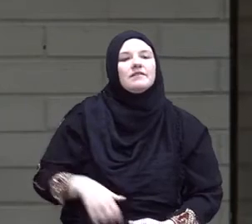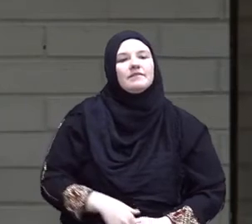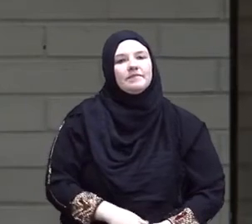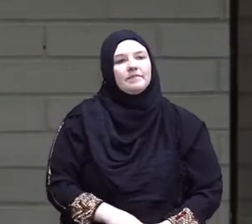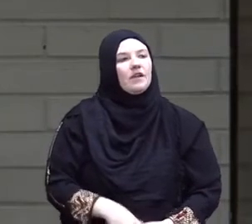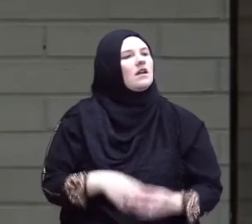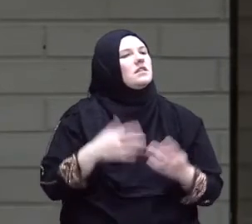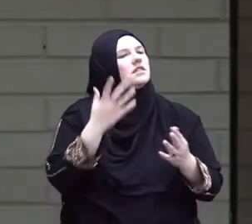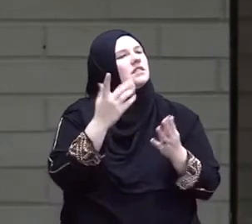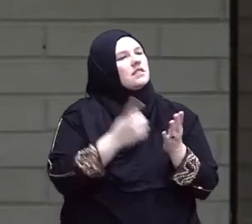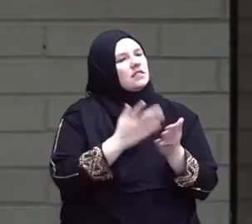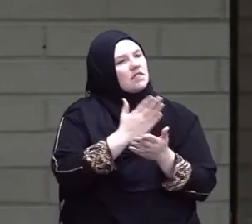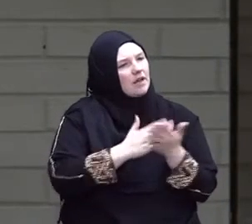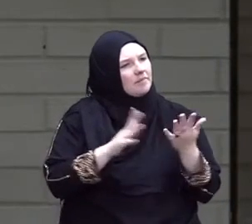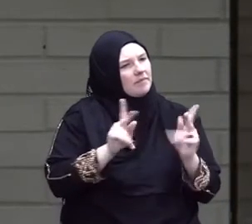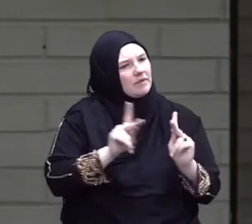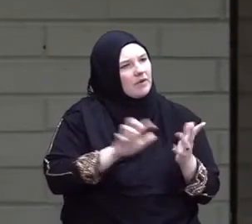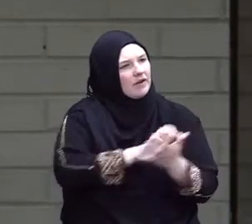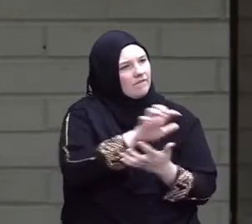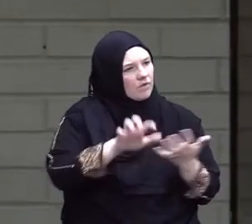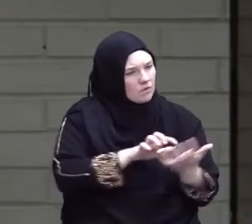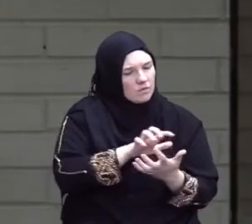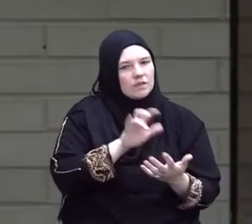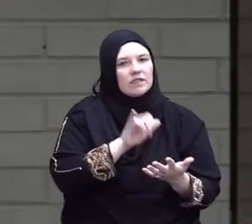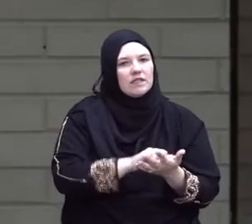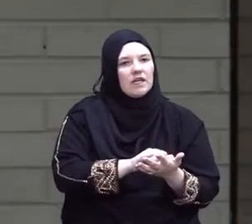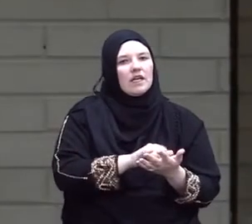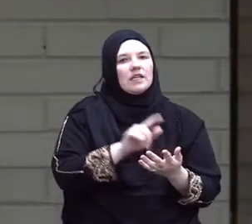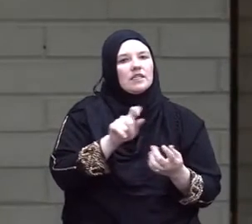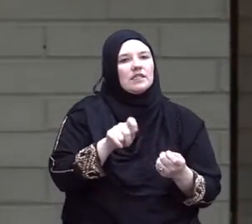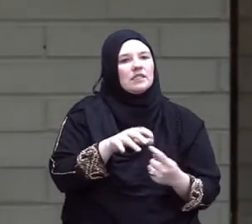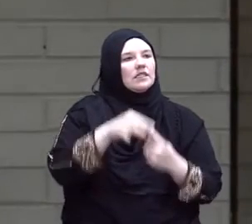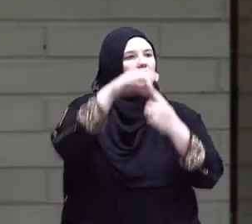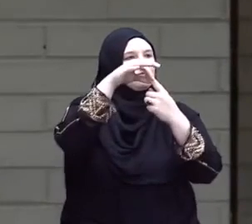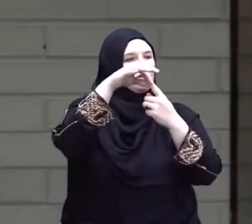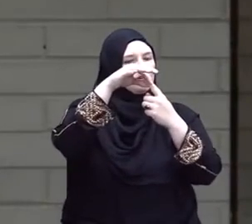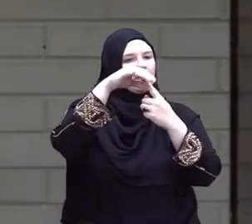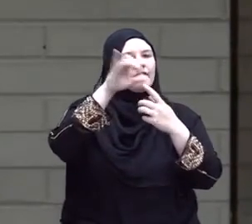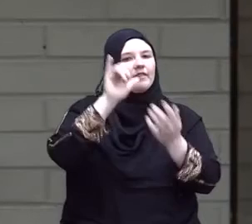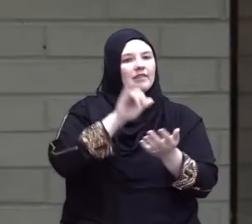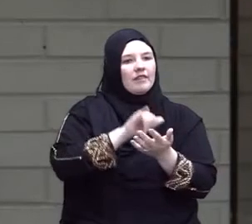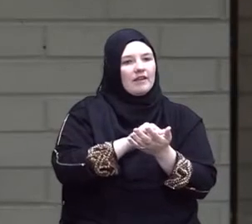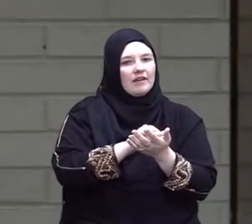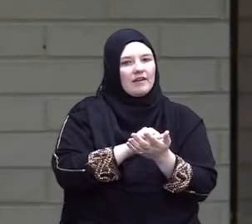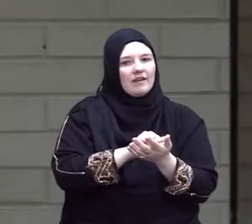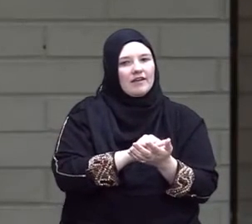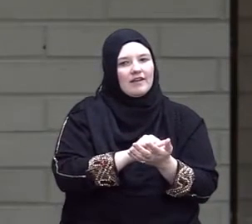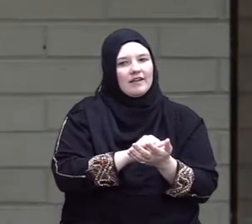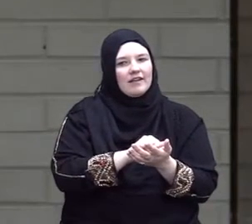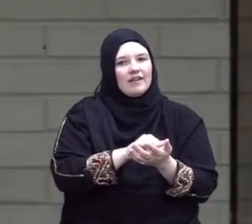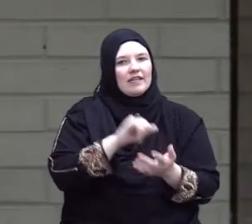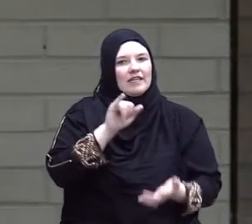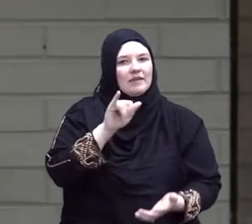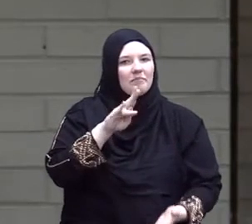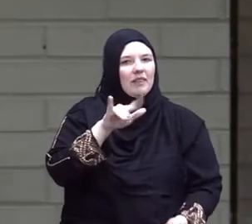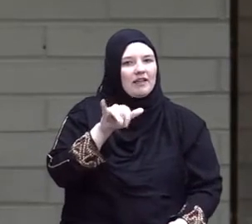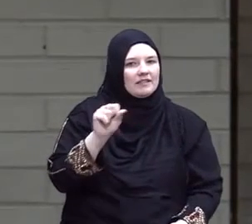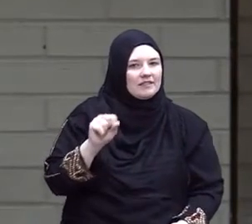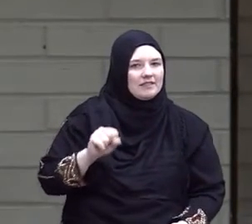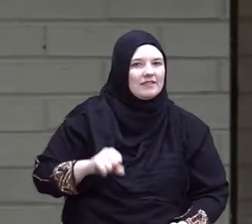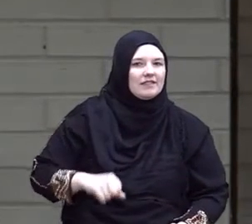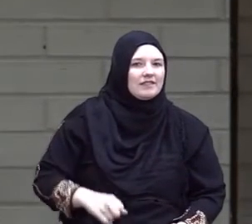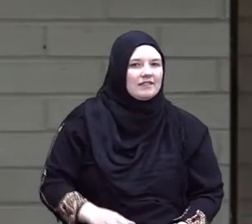Some people confuse the fact that here is an exception statement, illa